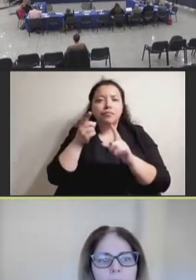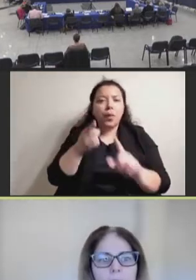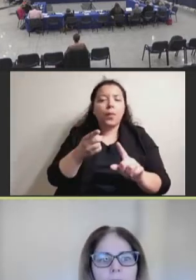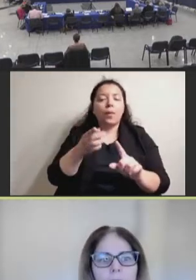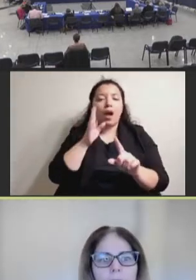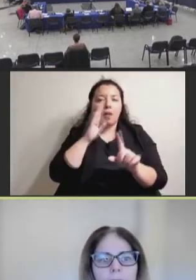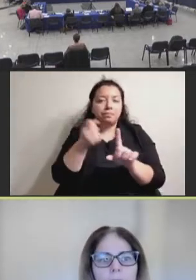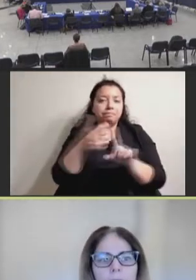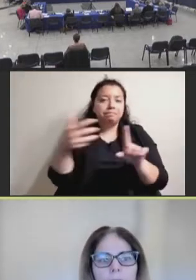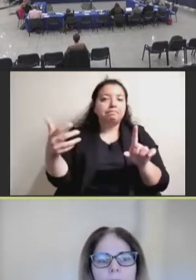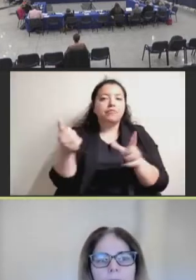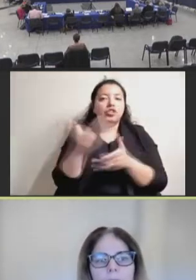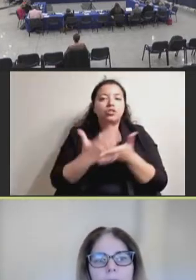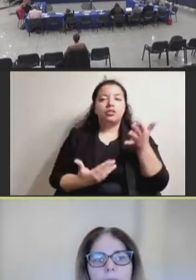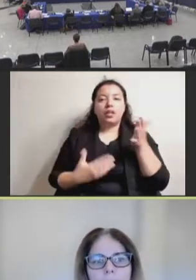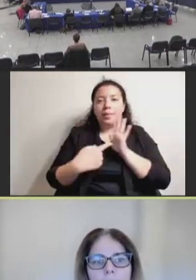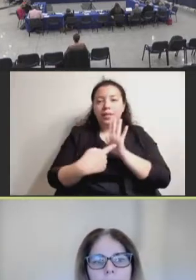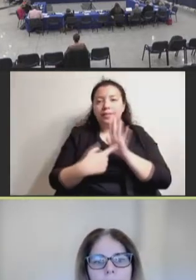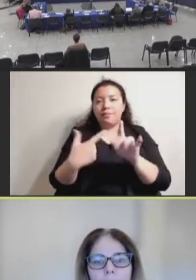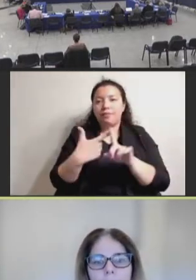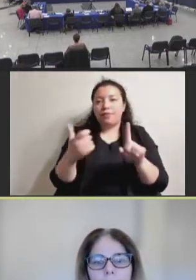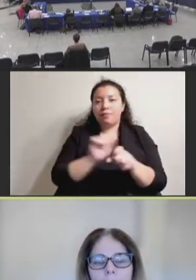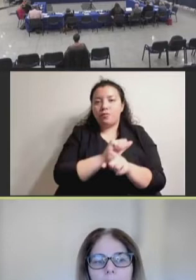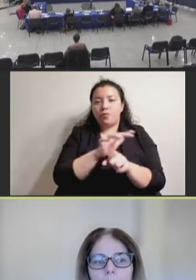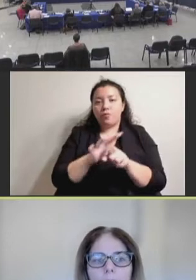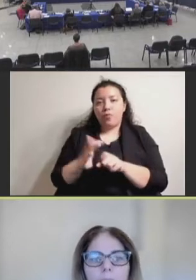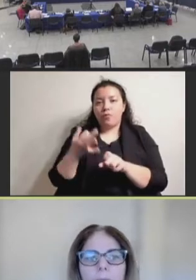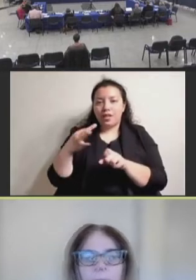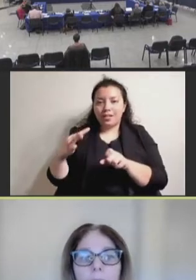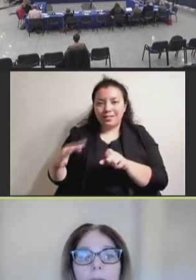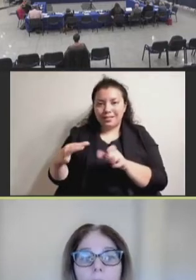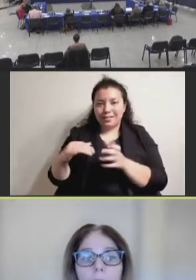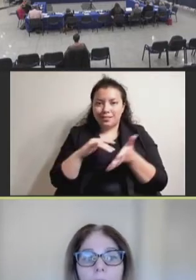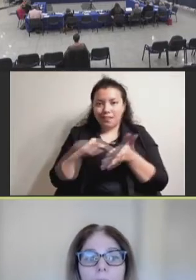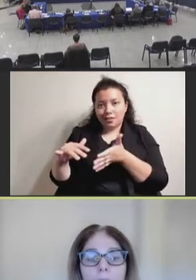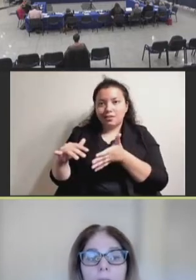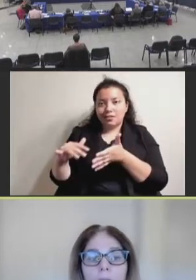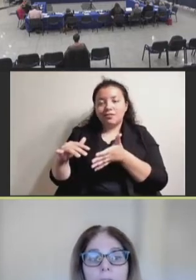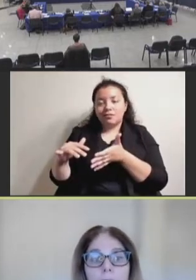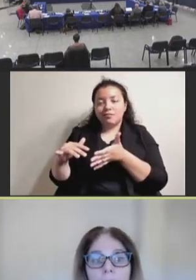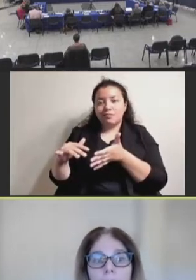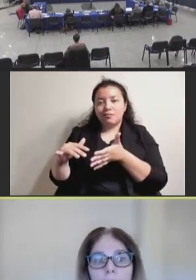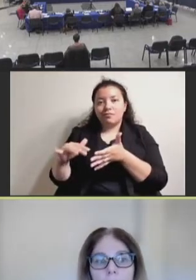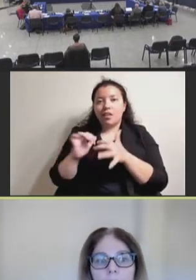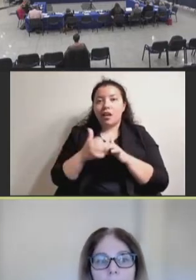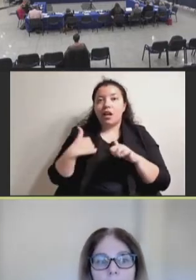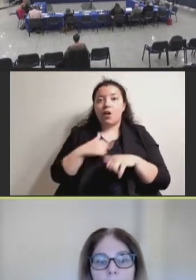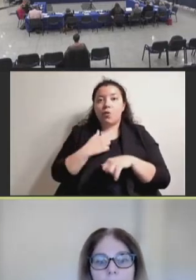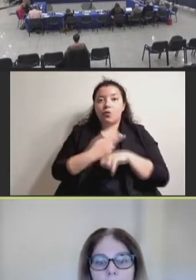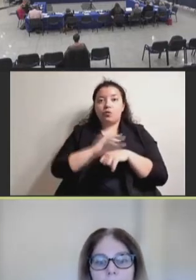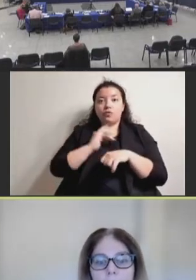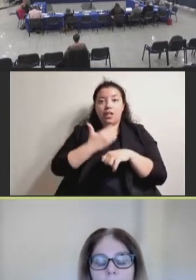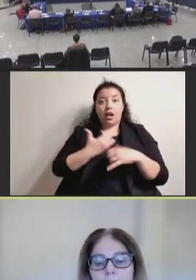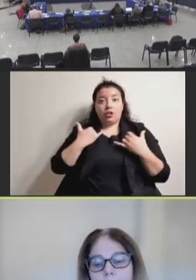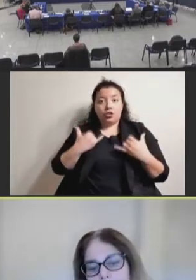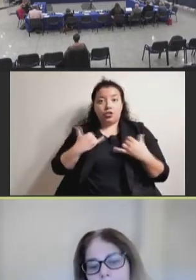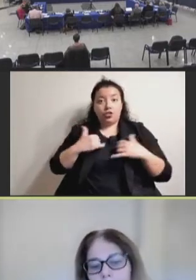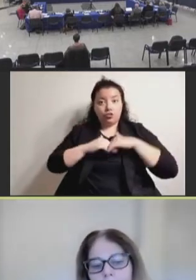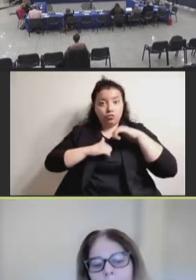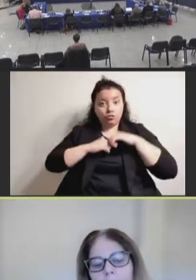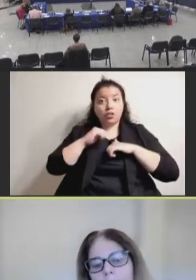some of our COVID-19 studies in terms of how we utilized our existing infrastructure to do these